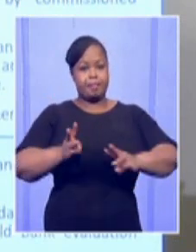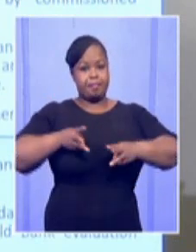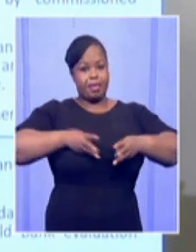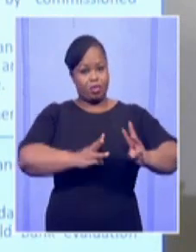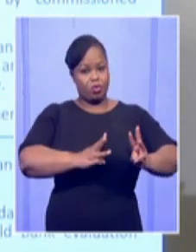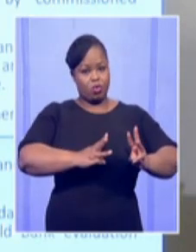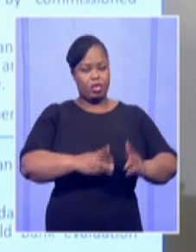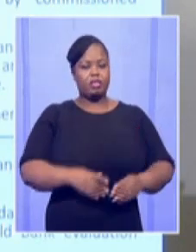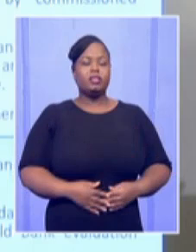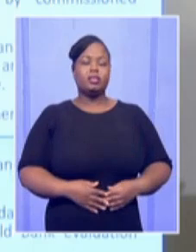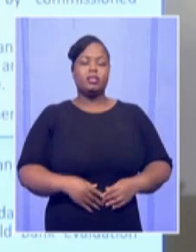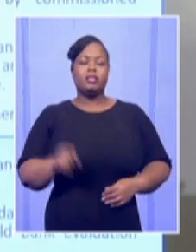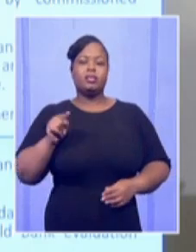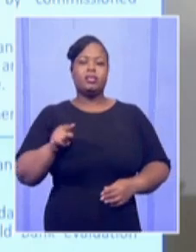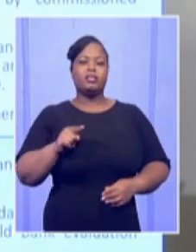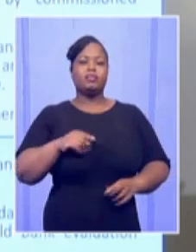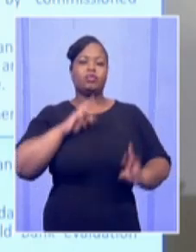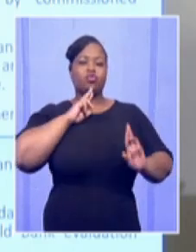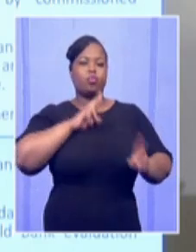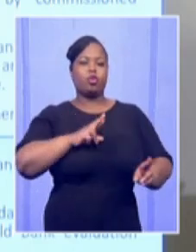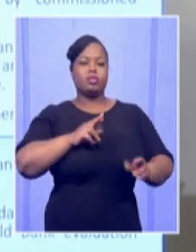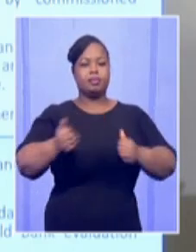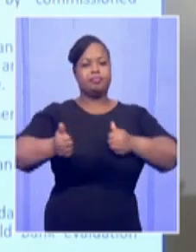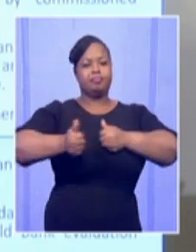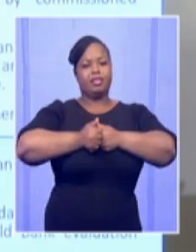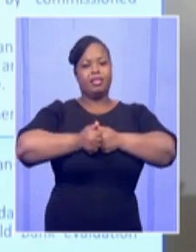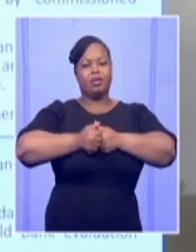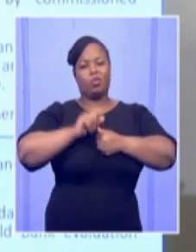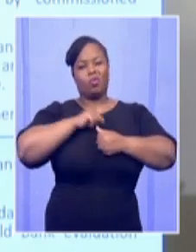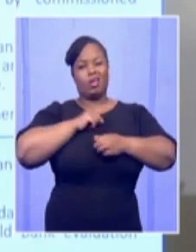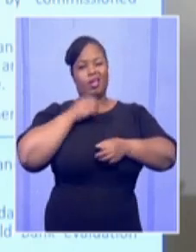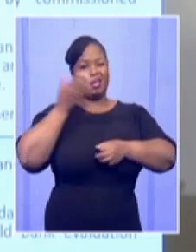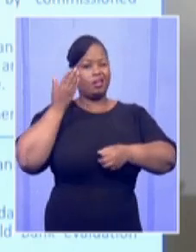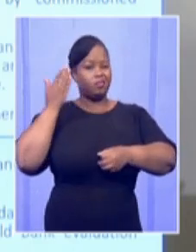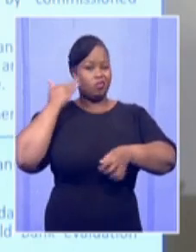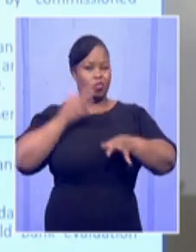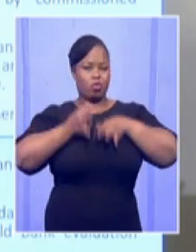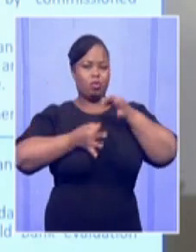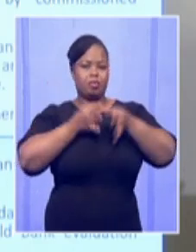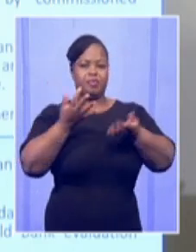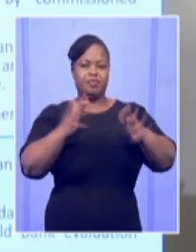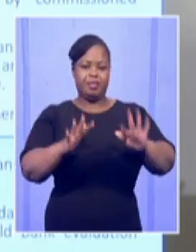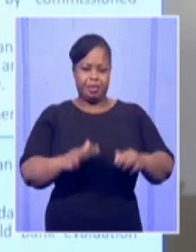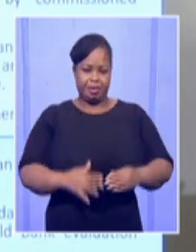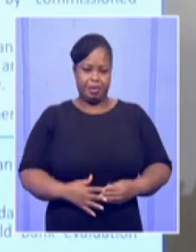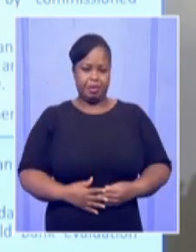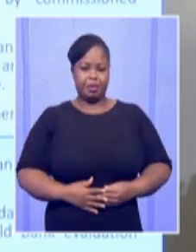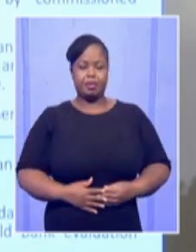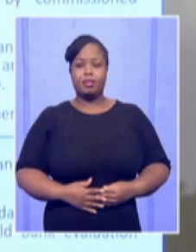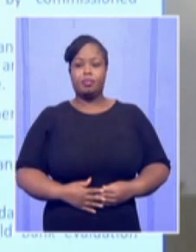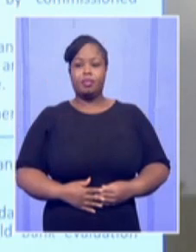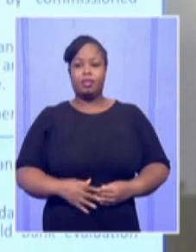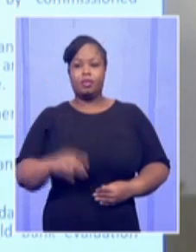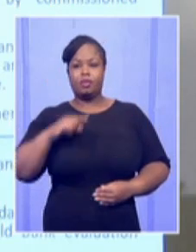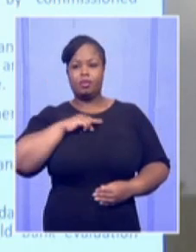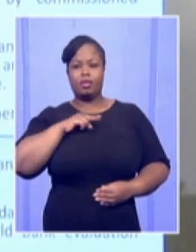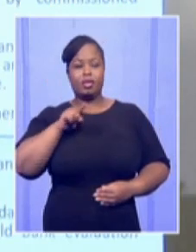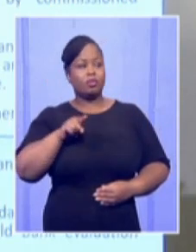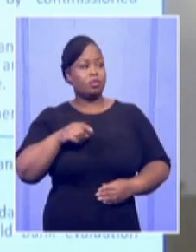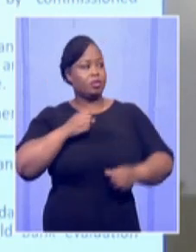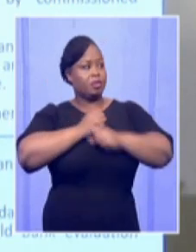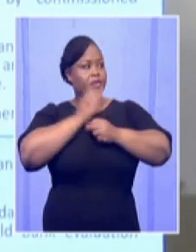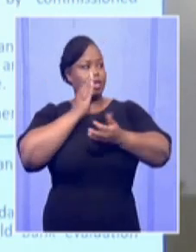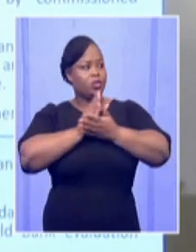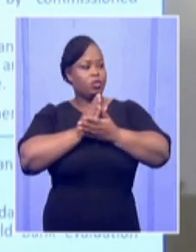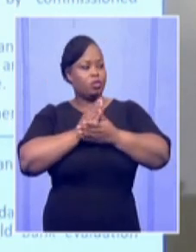the report was produced through a partnership, as it was explained, but also to ensure a balanced perspective